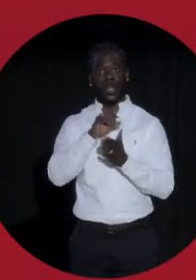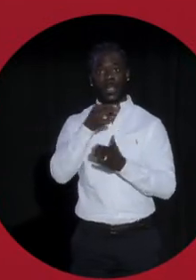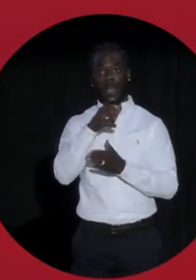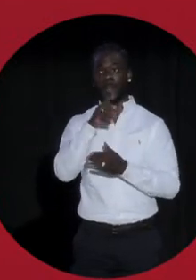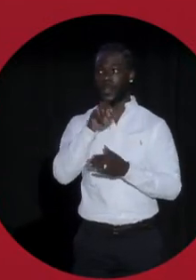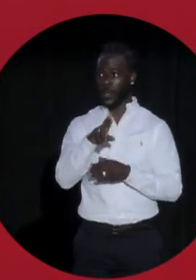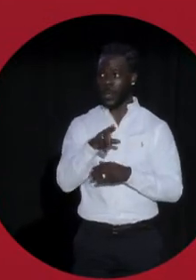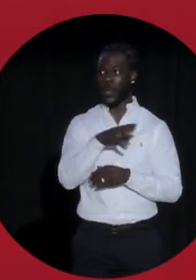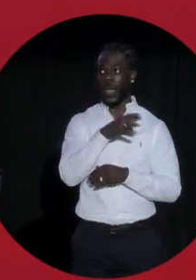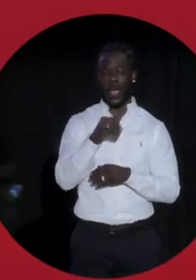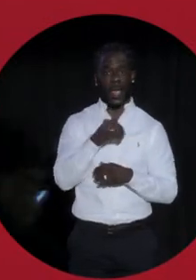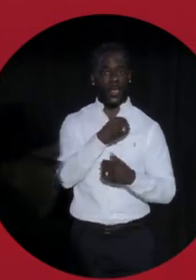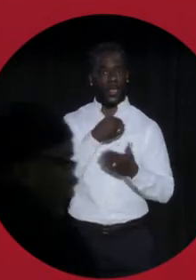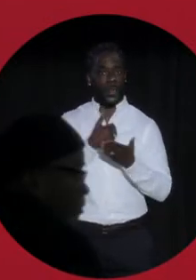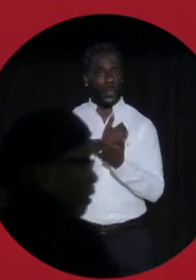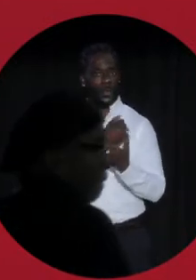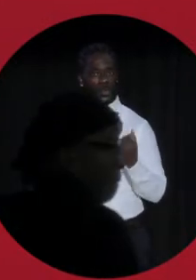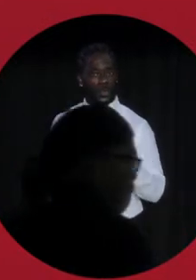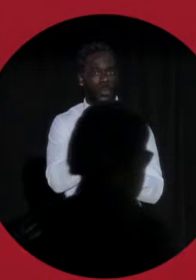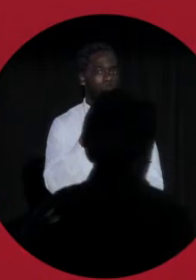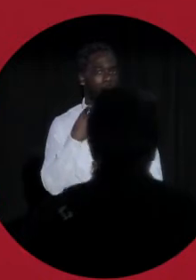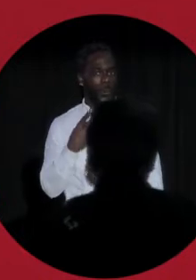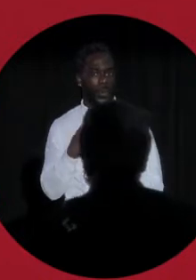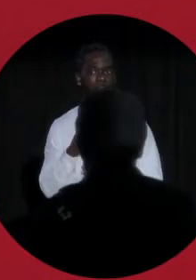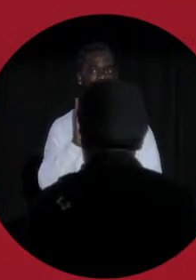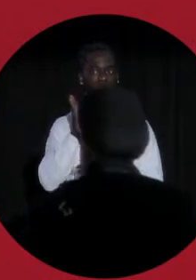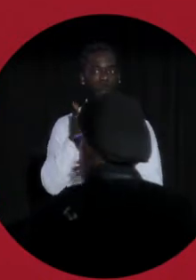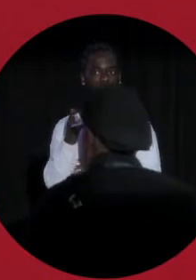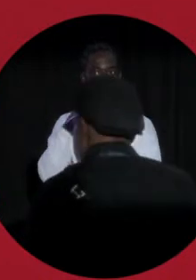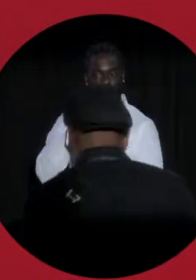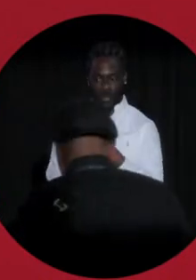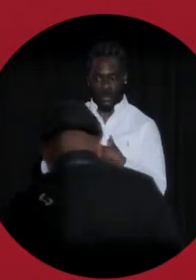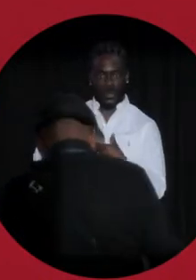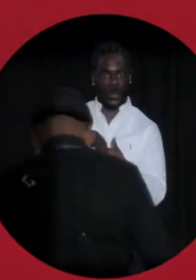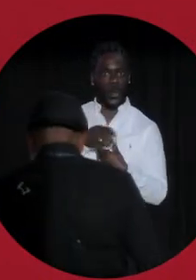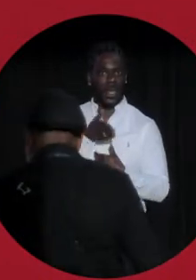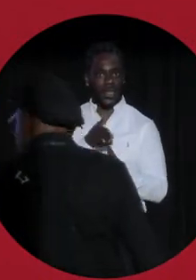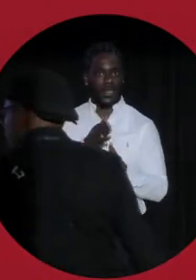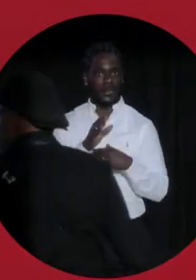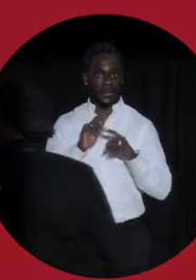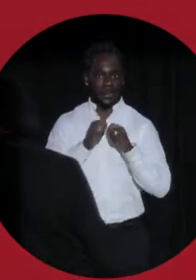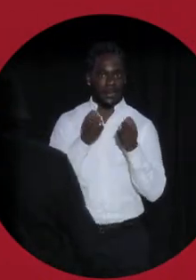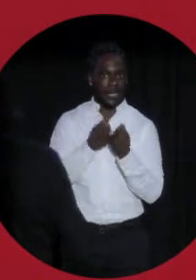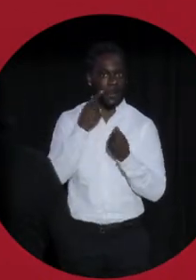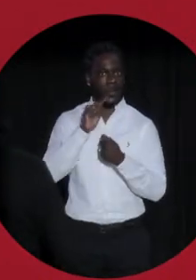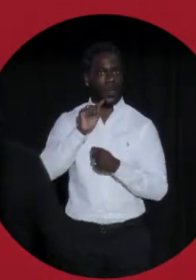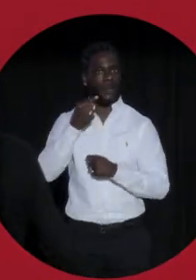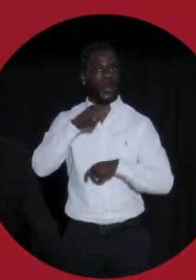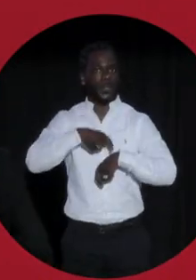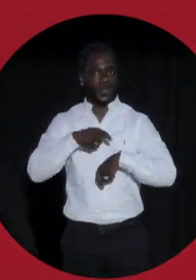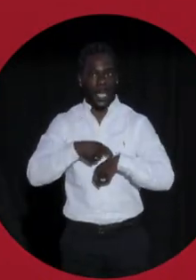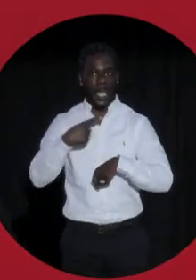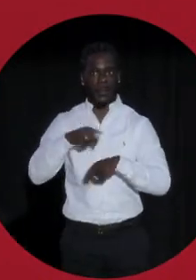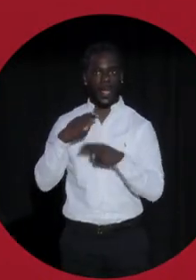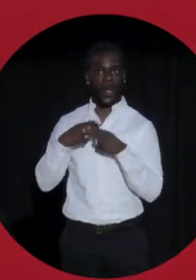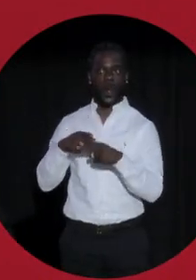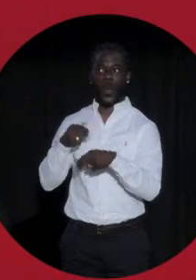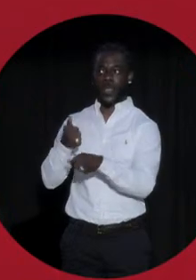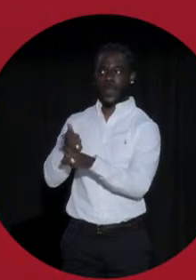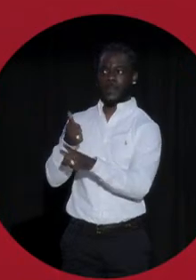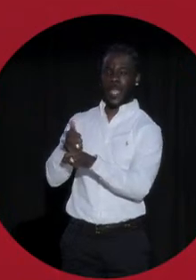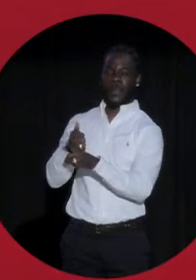the new strong voices who are joining this council for the first time. They call themselves, well, I'm going to